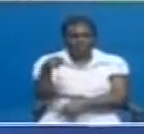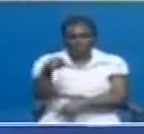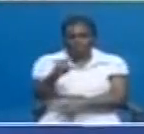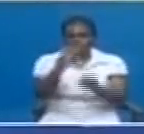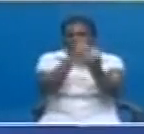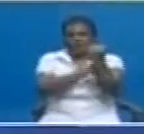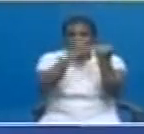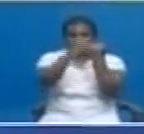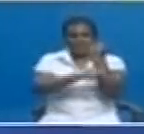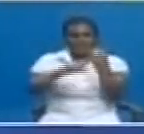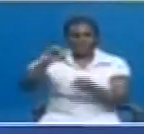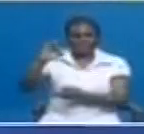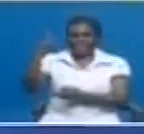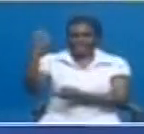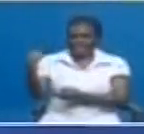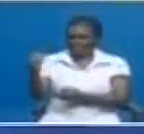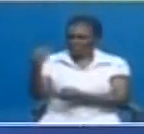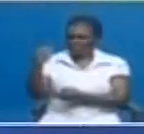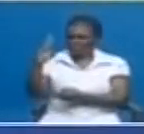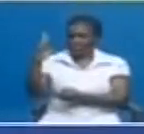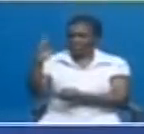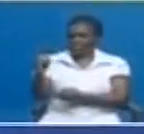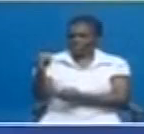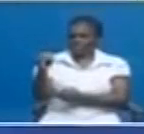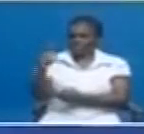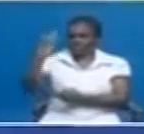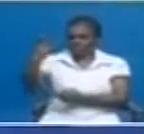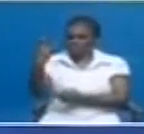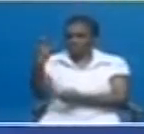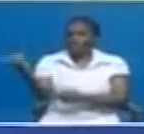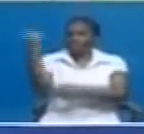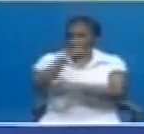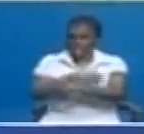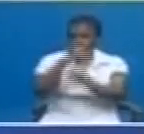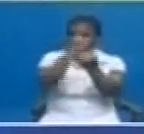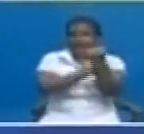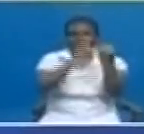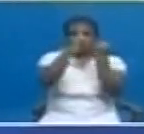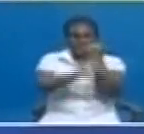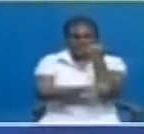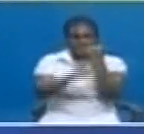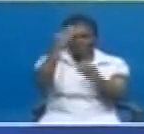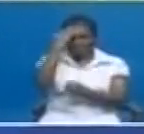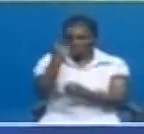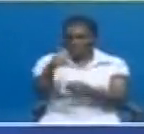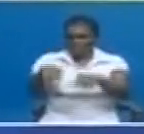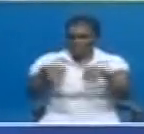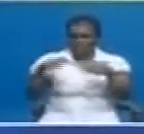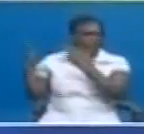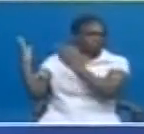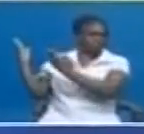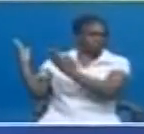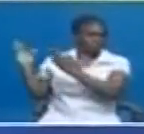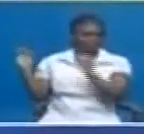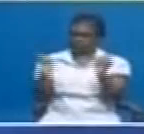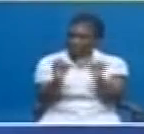30 day. This is the 30 day, or 40 day in the morning. That's when you harvest for the pottery at this size. The reason why we don't wait at this stage